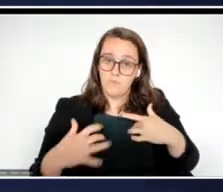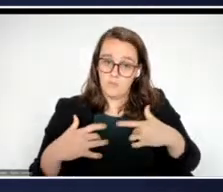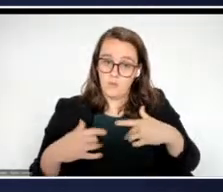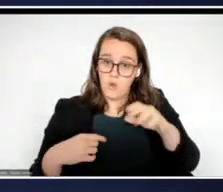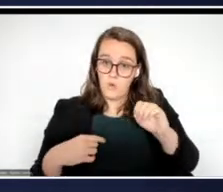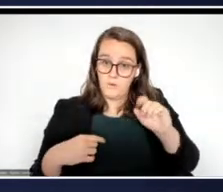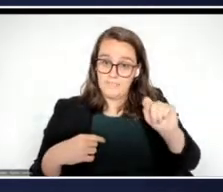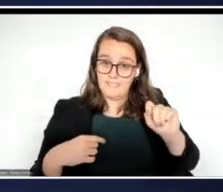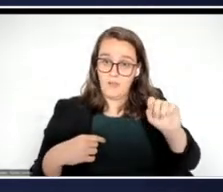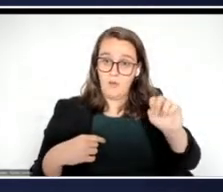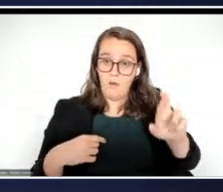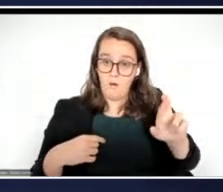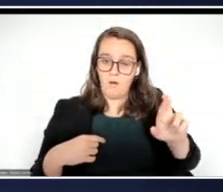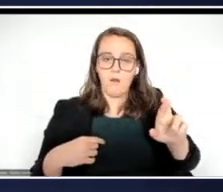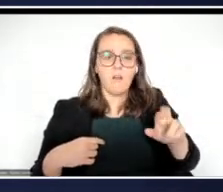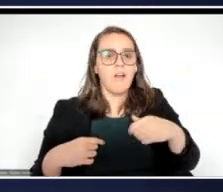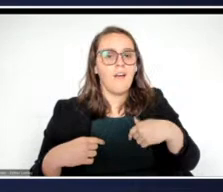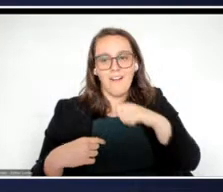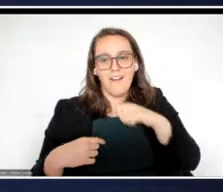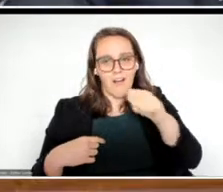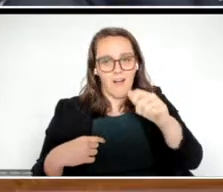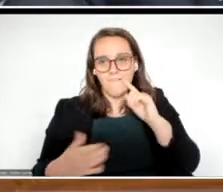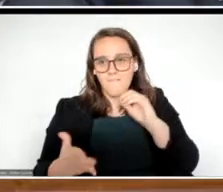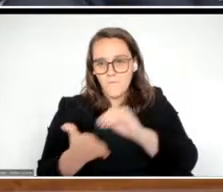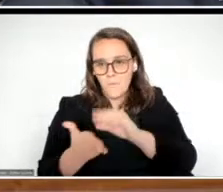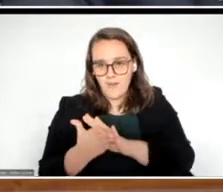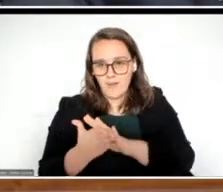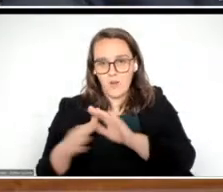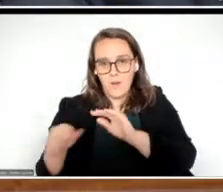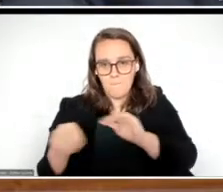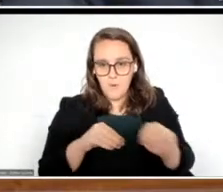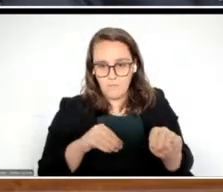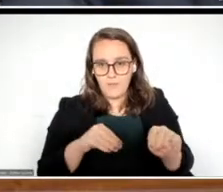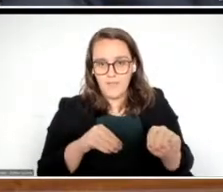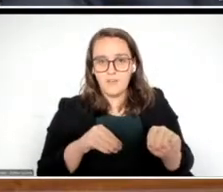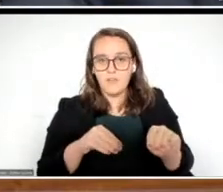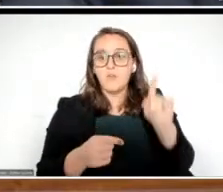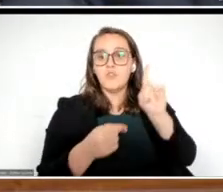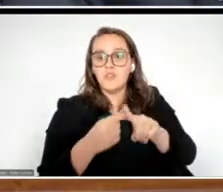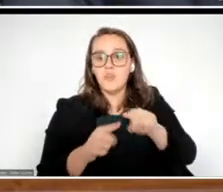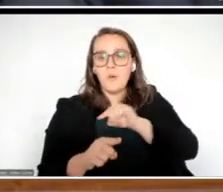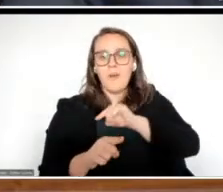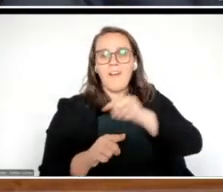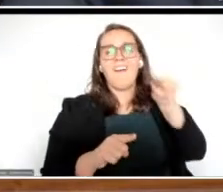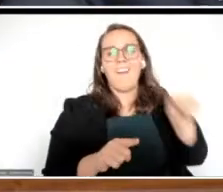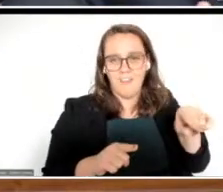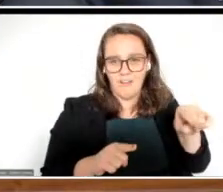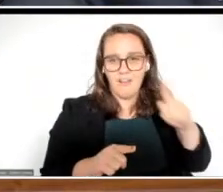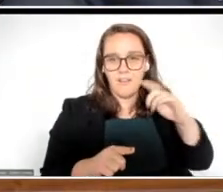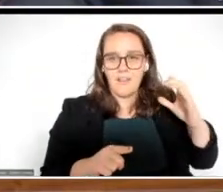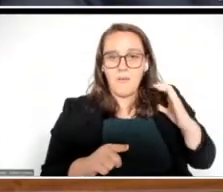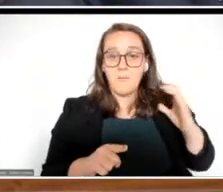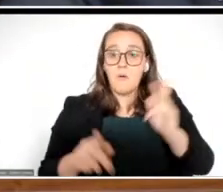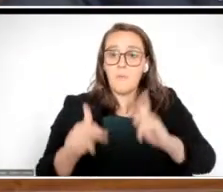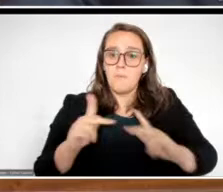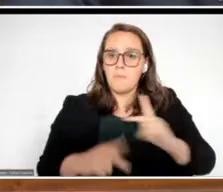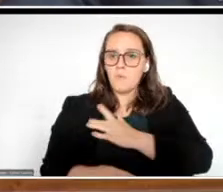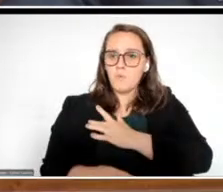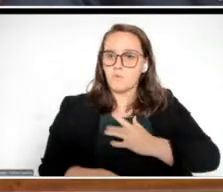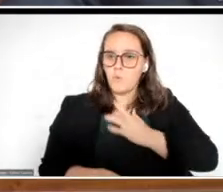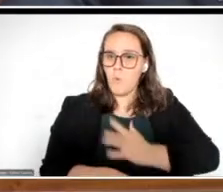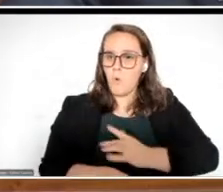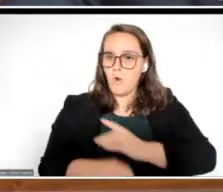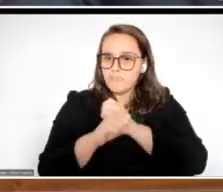Capitol. The people sworn to protect the safety of the President of the United States and who routinely put themselves in harm's